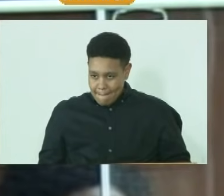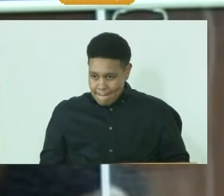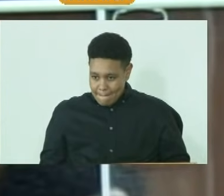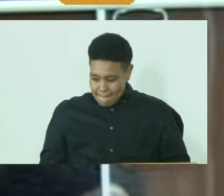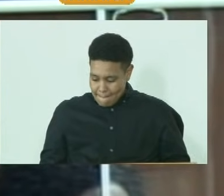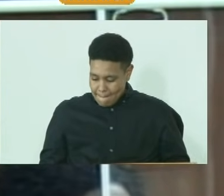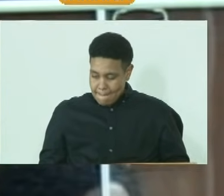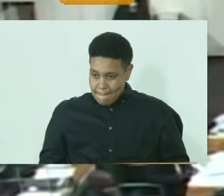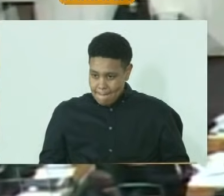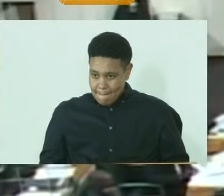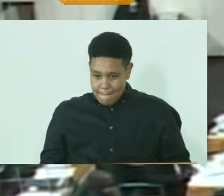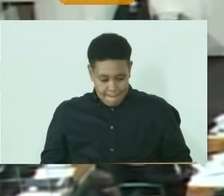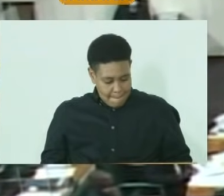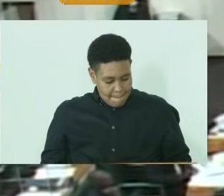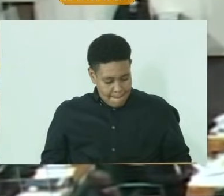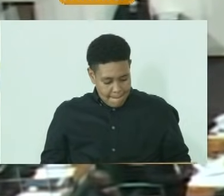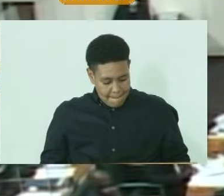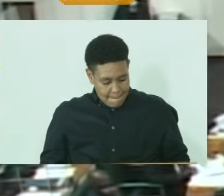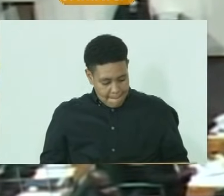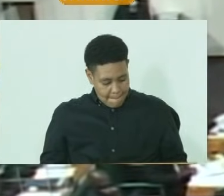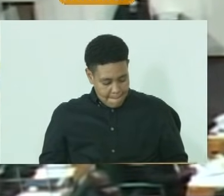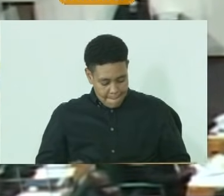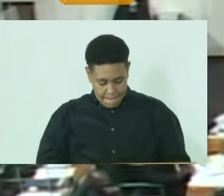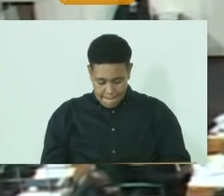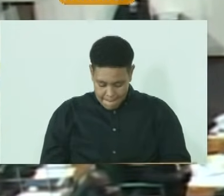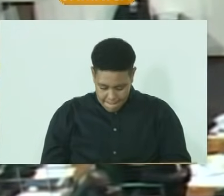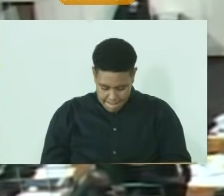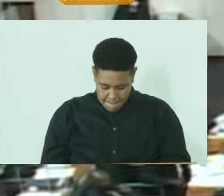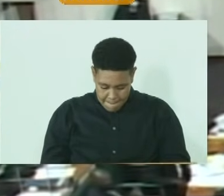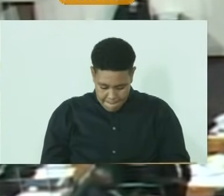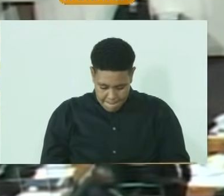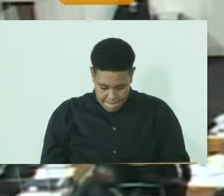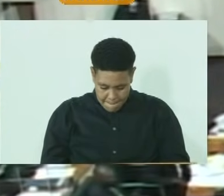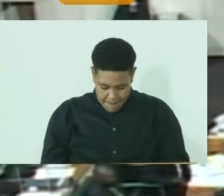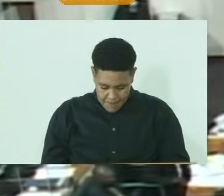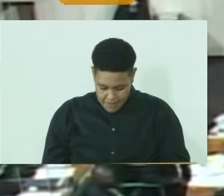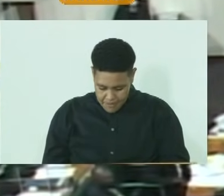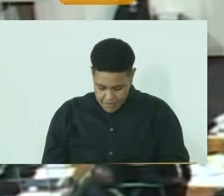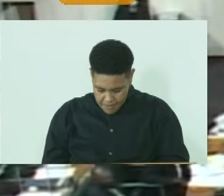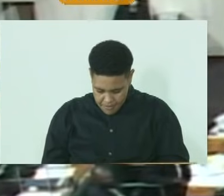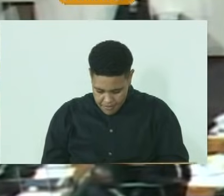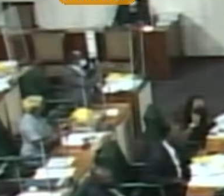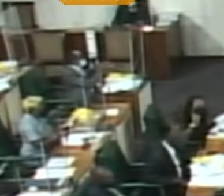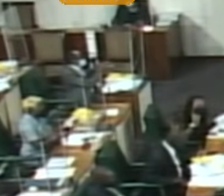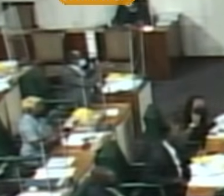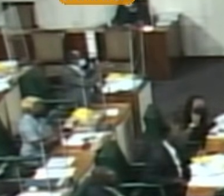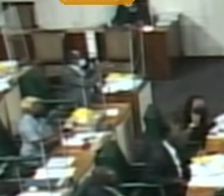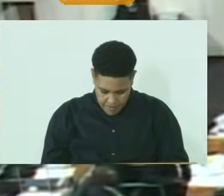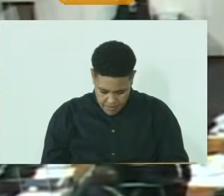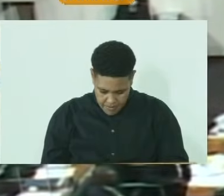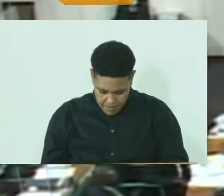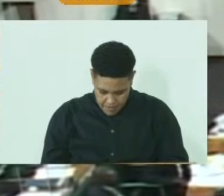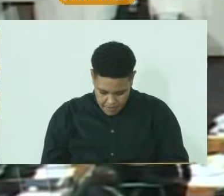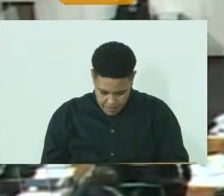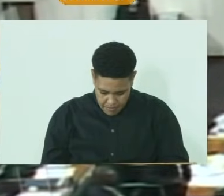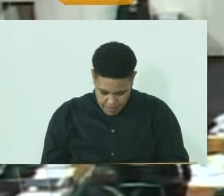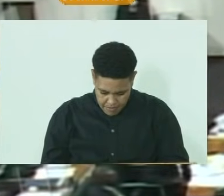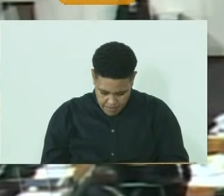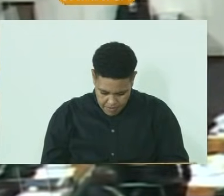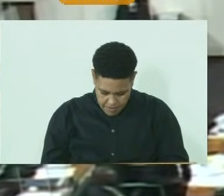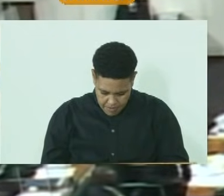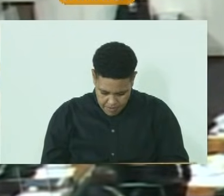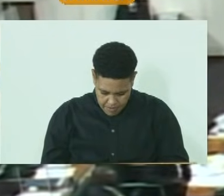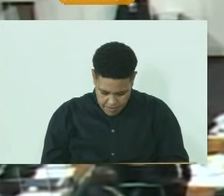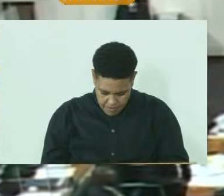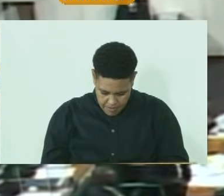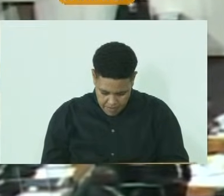So I will deal with the first and the third, and allow Minister Williams to deal with the Ministry of Education. In relation to the